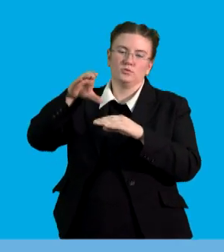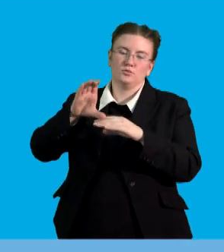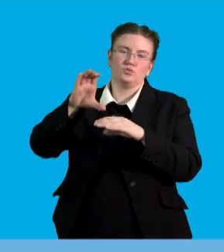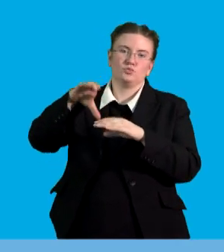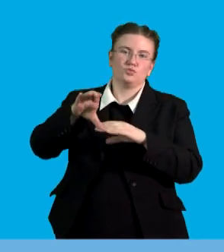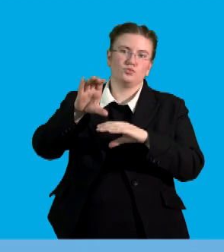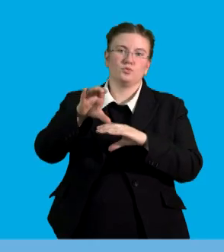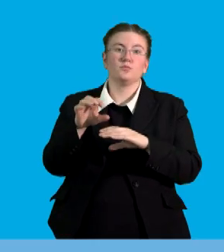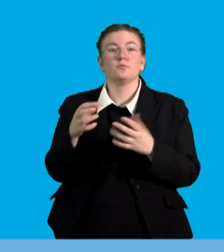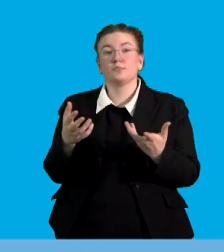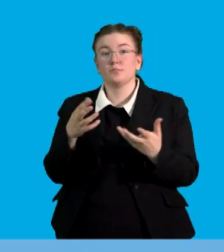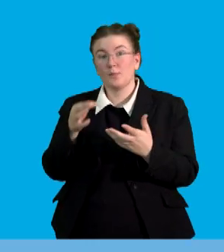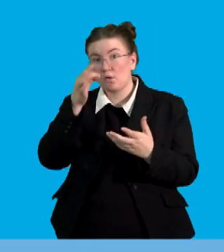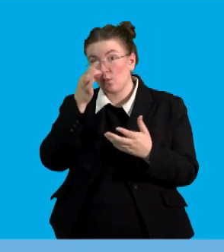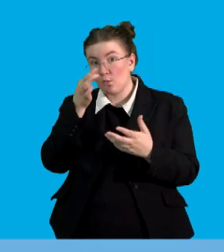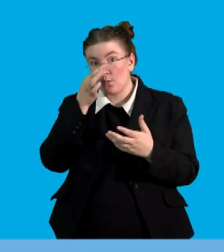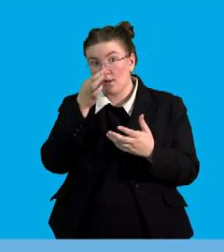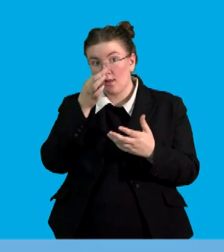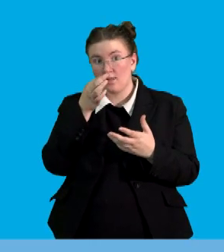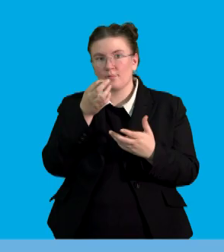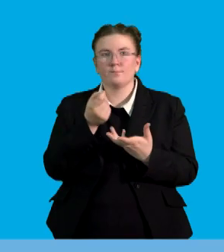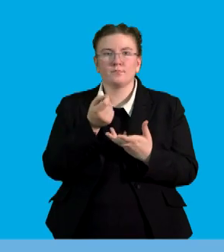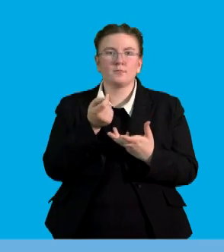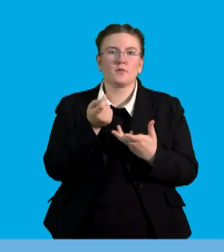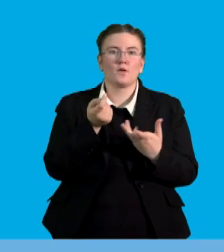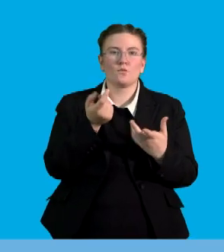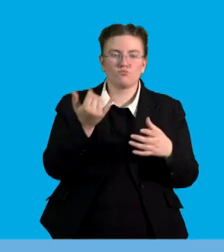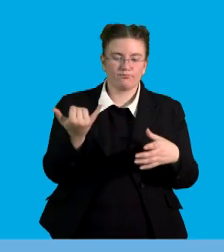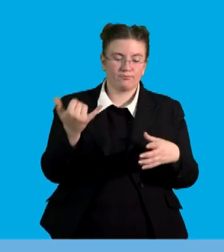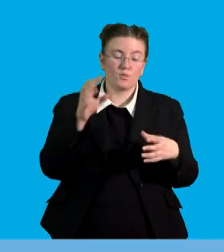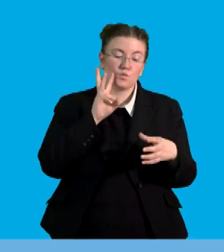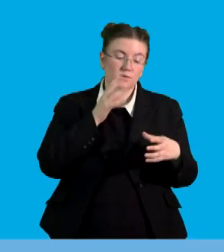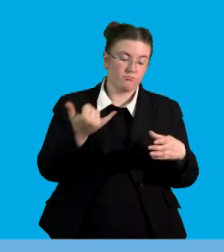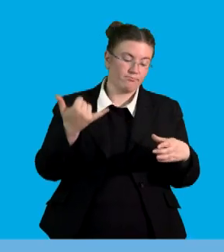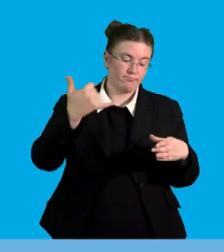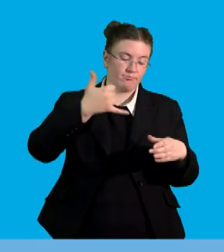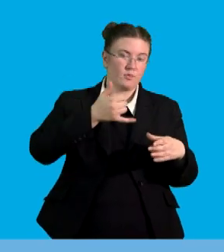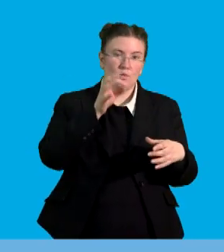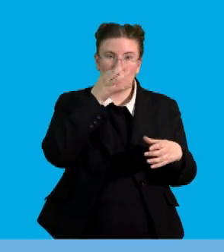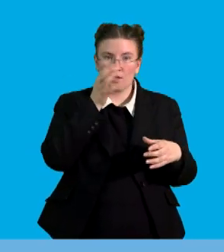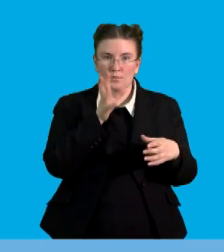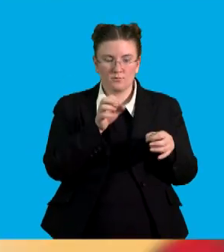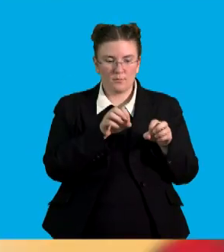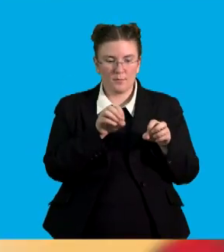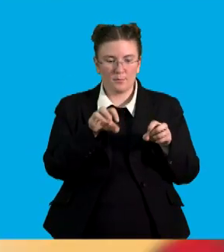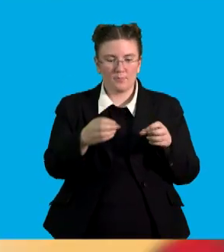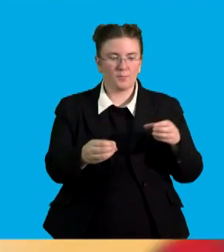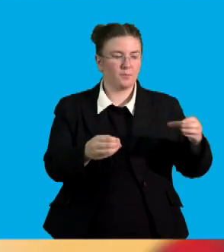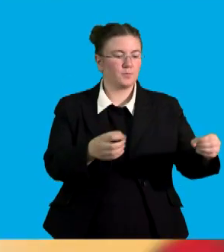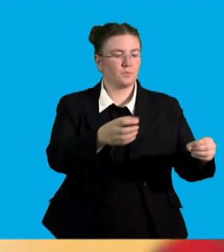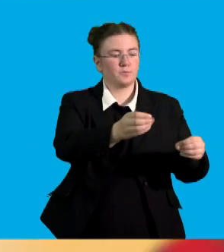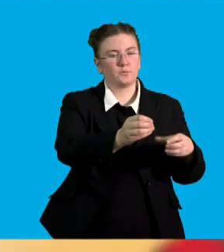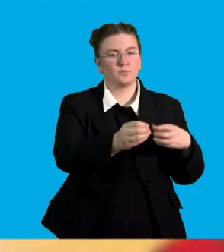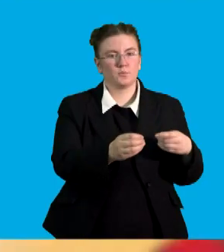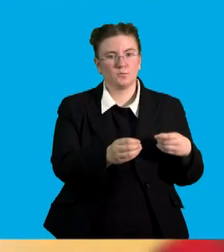is poured into water, the oil will spread out and form a layer of the surface on the surface of the water. So that means